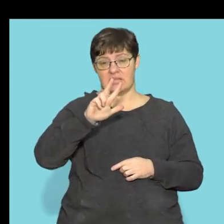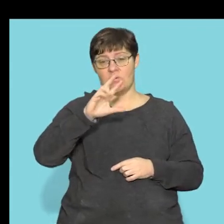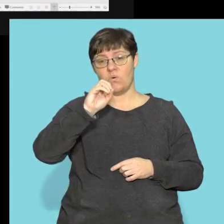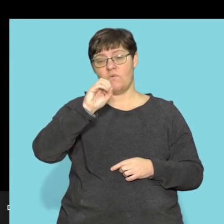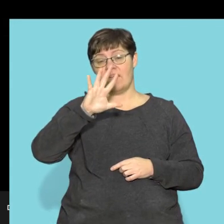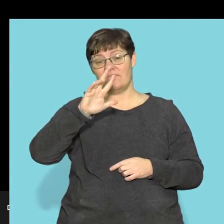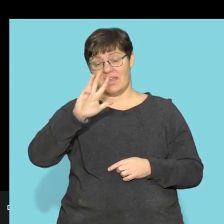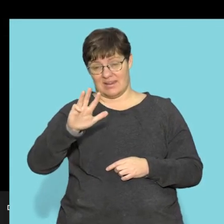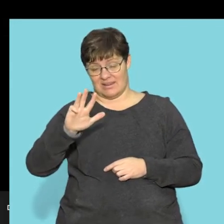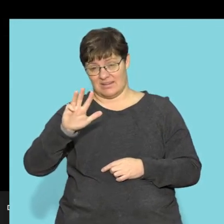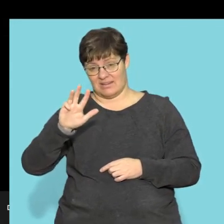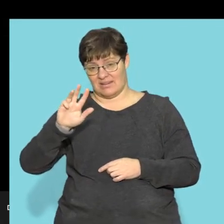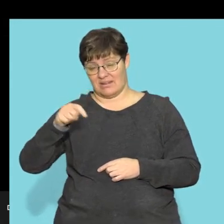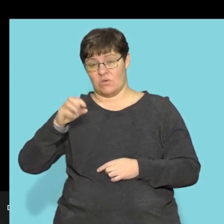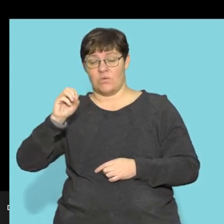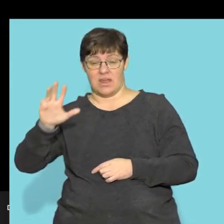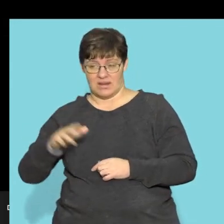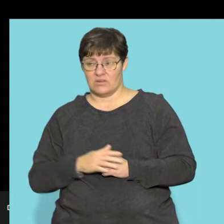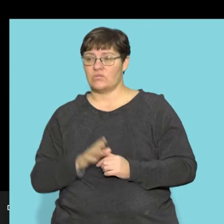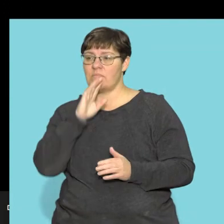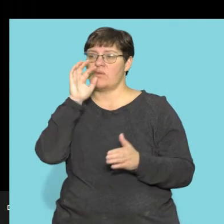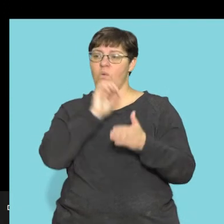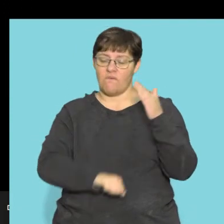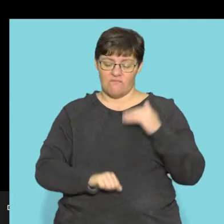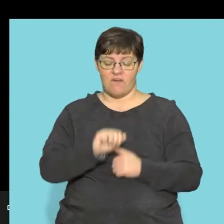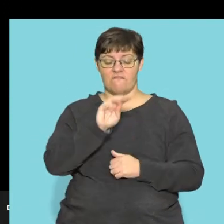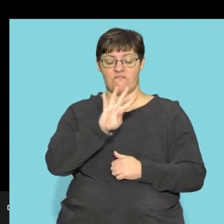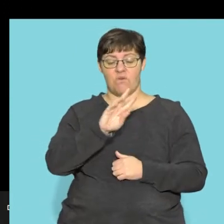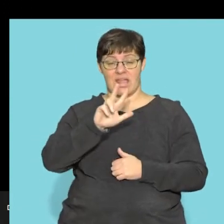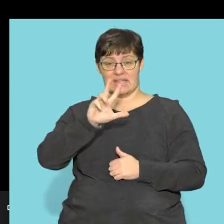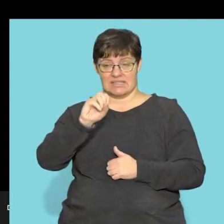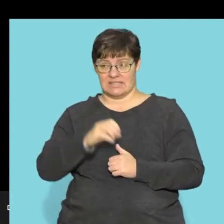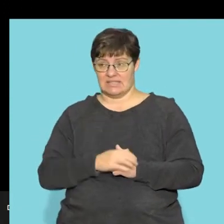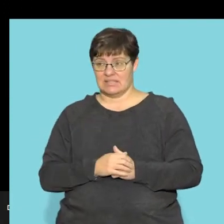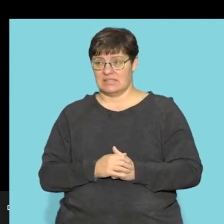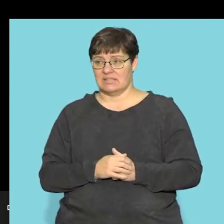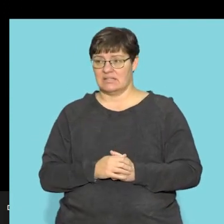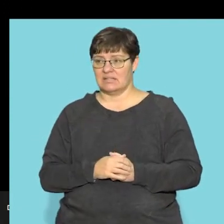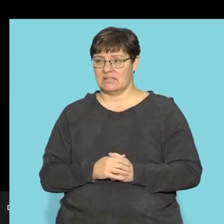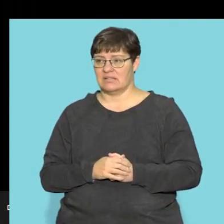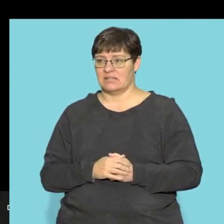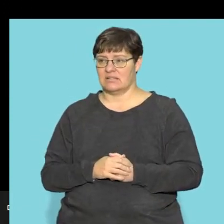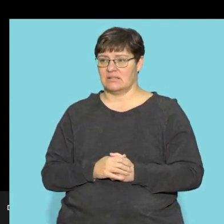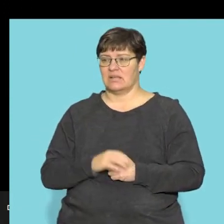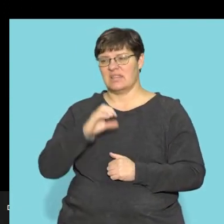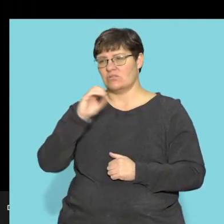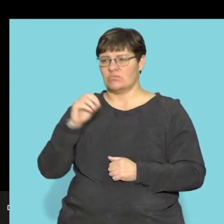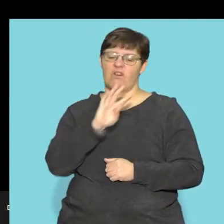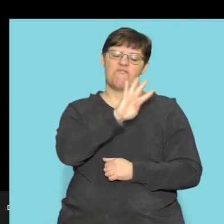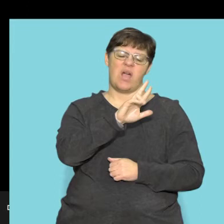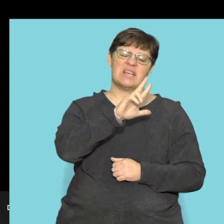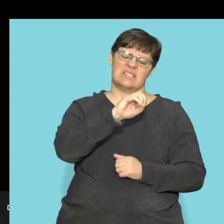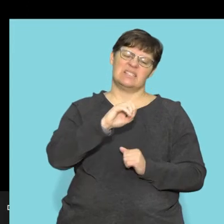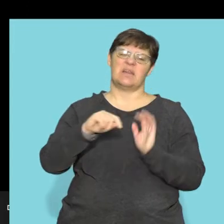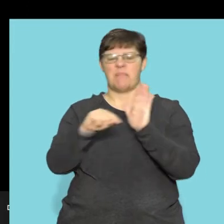478,000. So to go back to this, I will just say subtract 480, but you know you will say 480 minus,